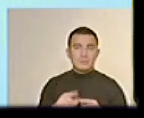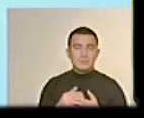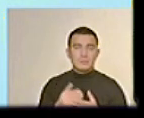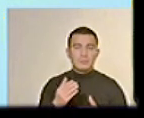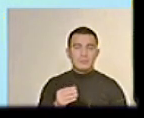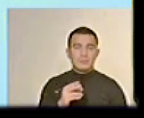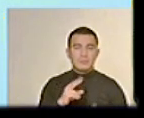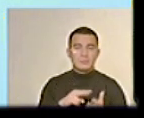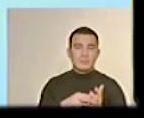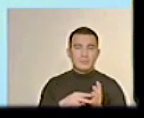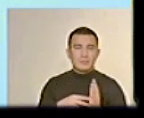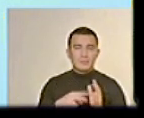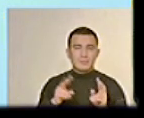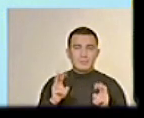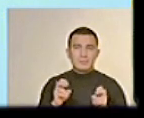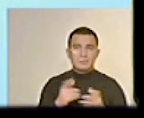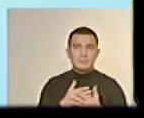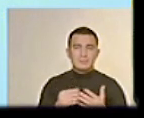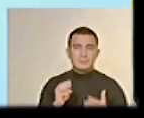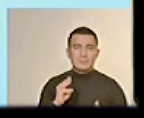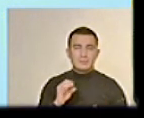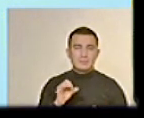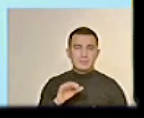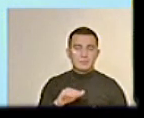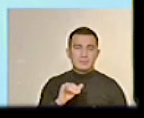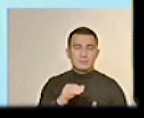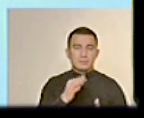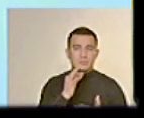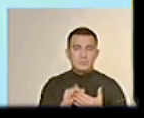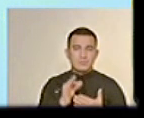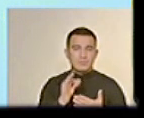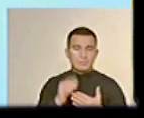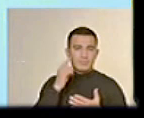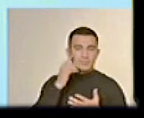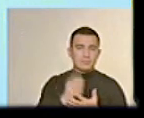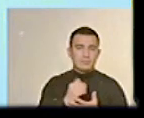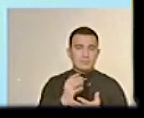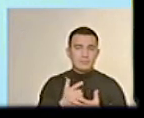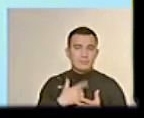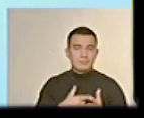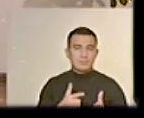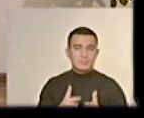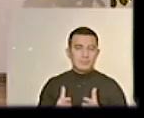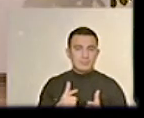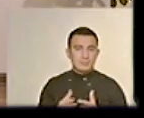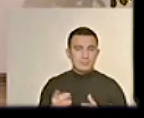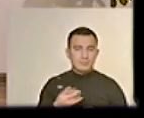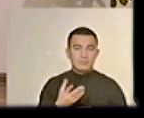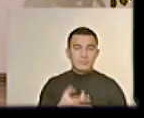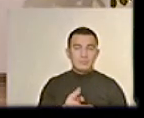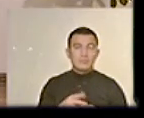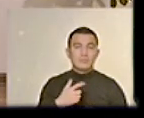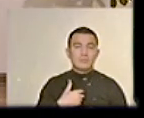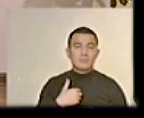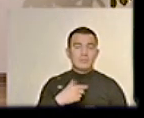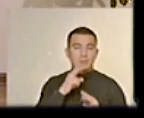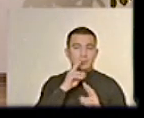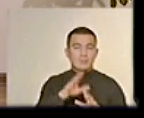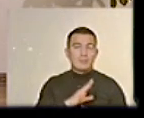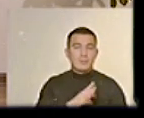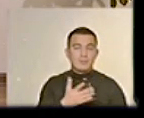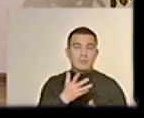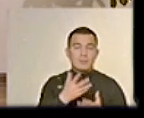test topshiriqlari berilgan bo'lim bor. Mana shu yerdagi topshiriqlarni men ishlab ko'rsatmaganlarimni siz